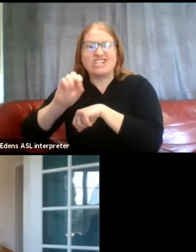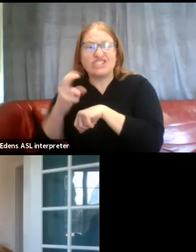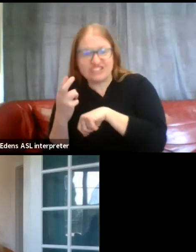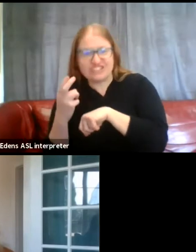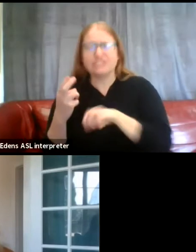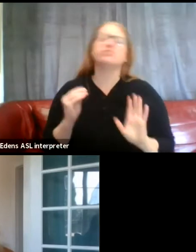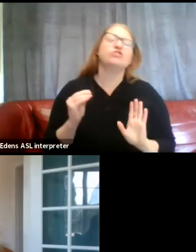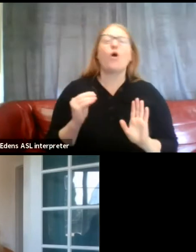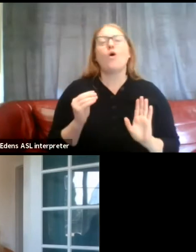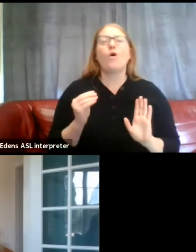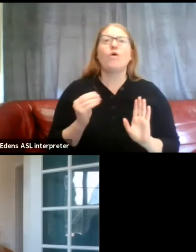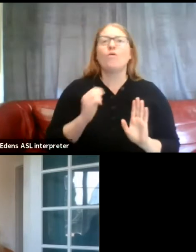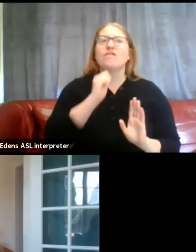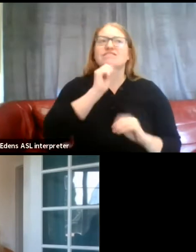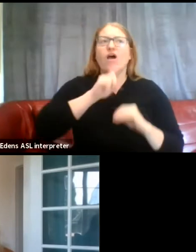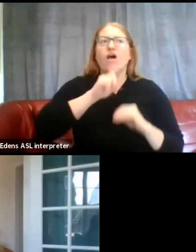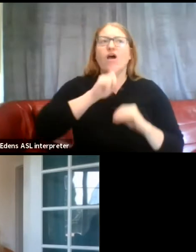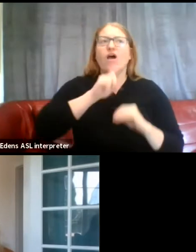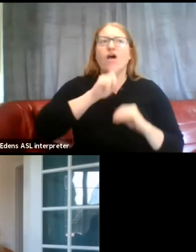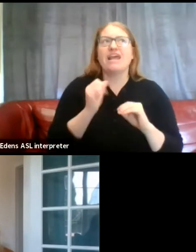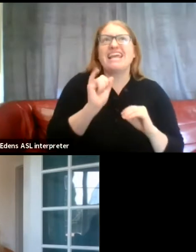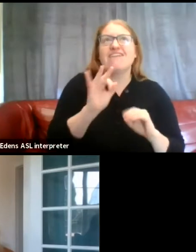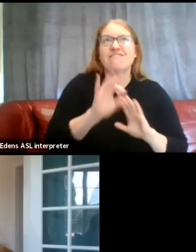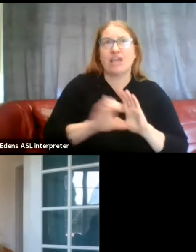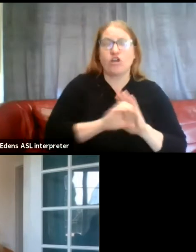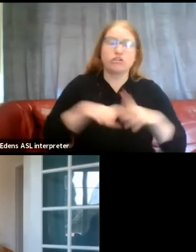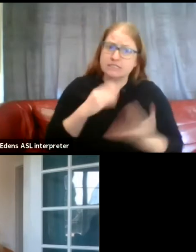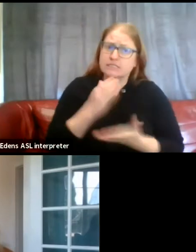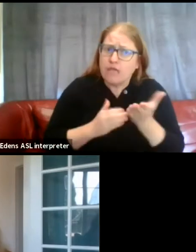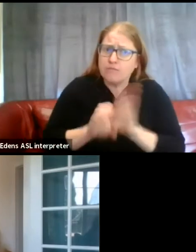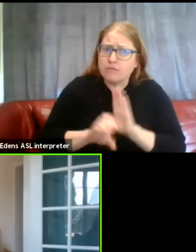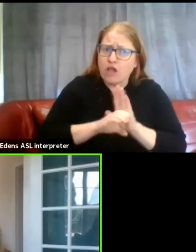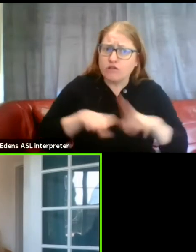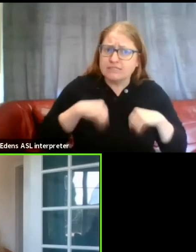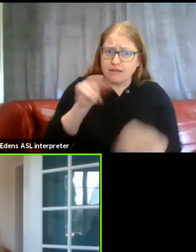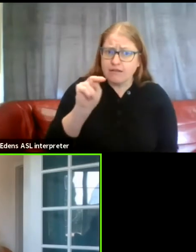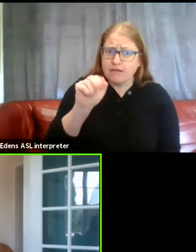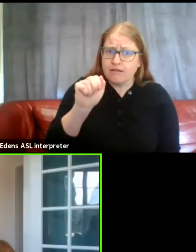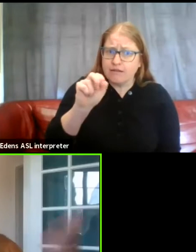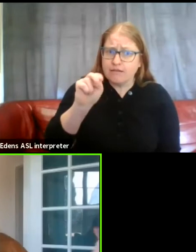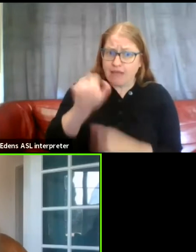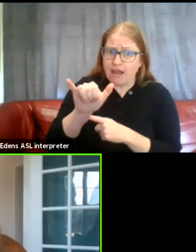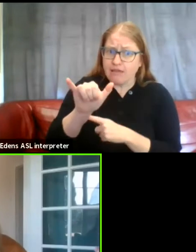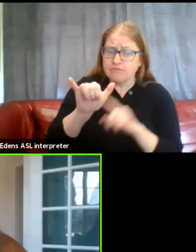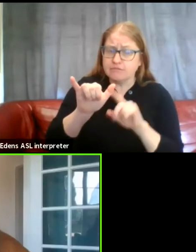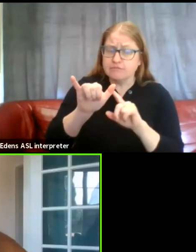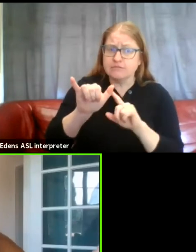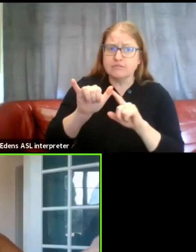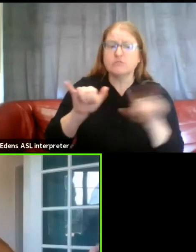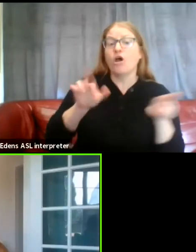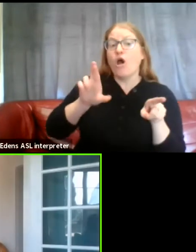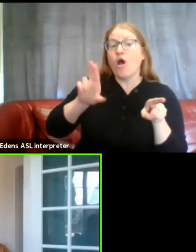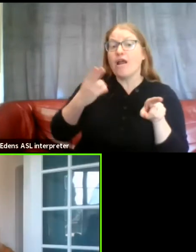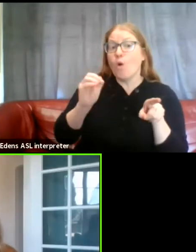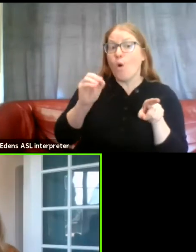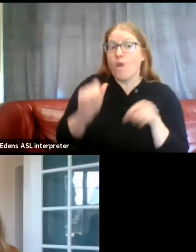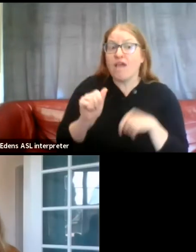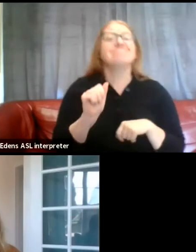the characters would have been accepted. I mean, some characters were accepted. The nanny was an overtly Jewish character that was accepted.